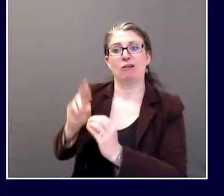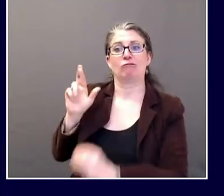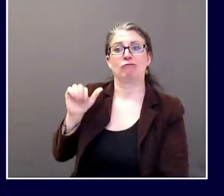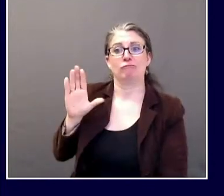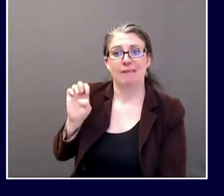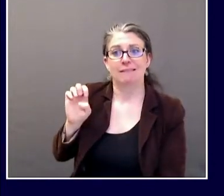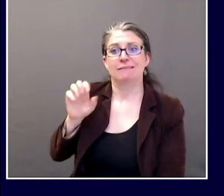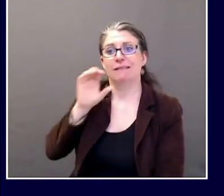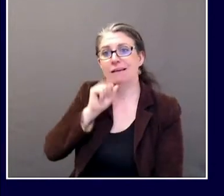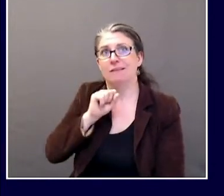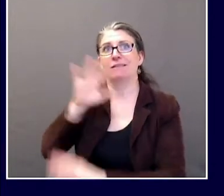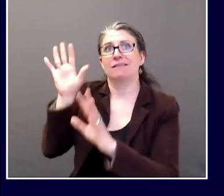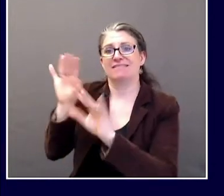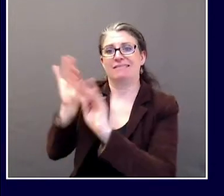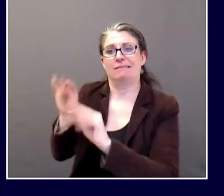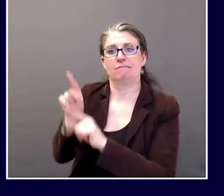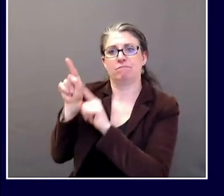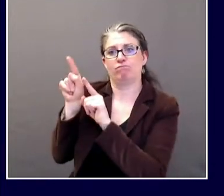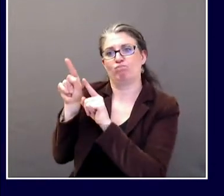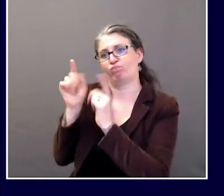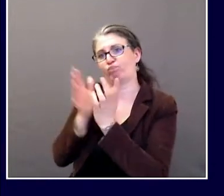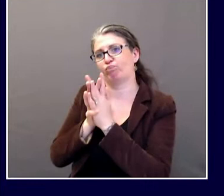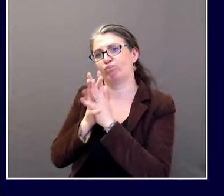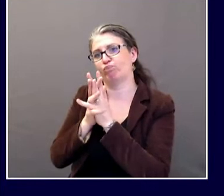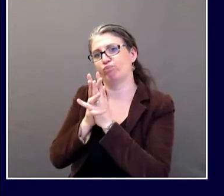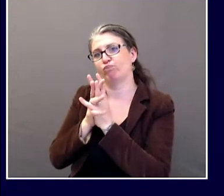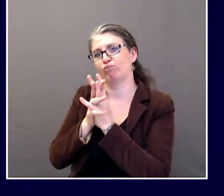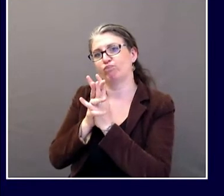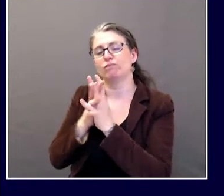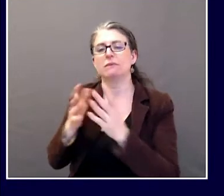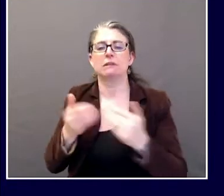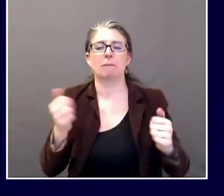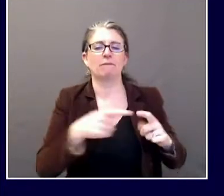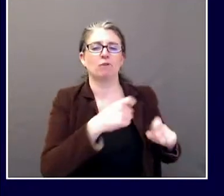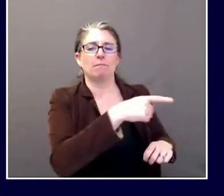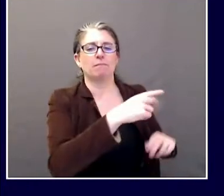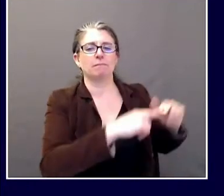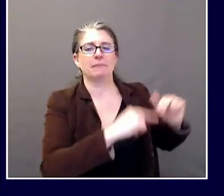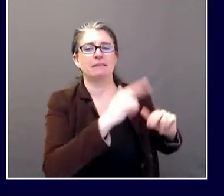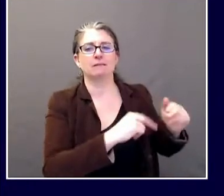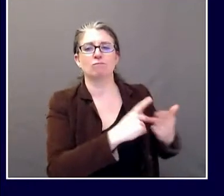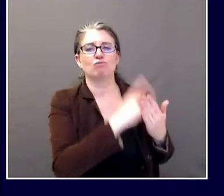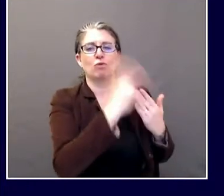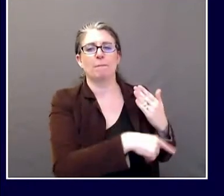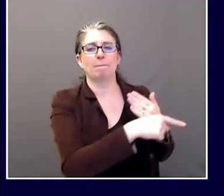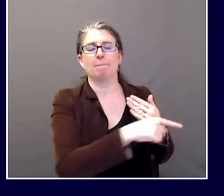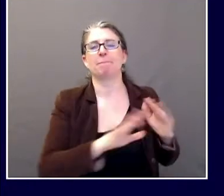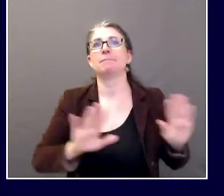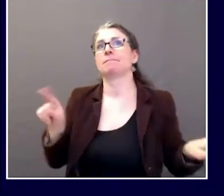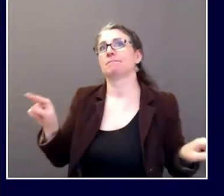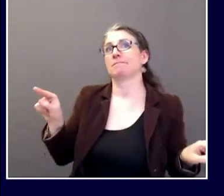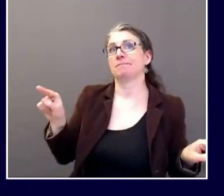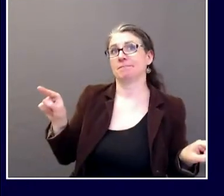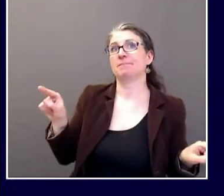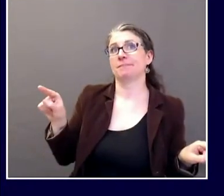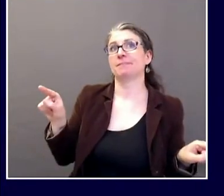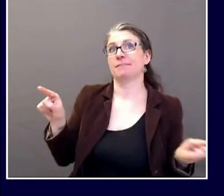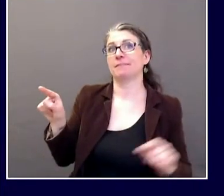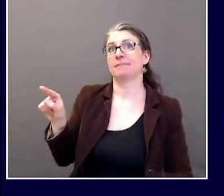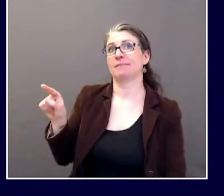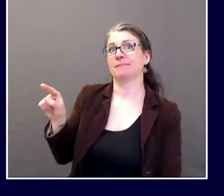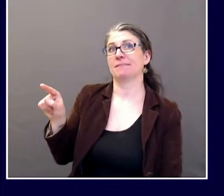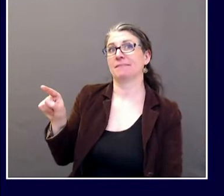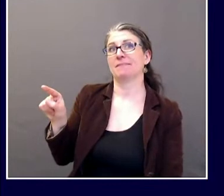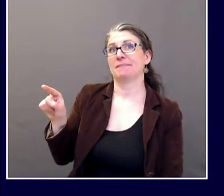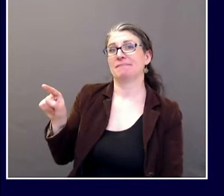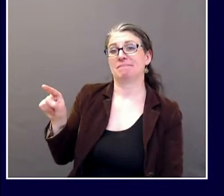you're referring to is collecting that information, whether we do that during the registration process or at the point of vaccination.